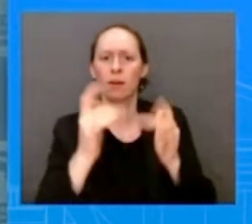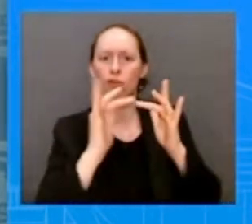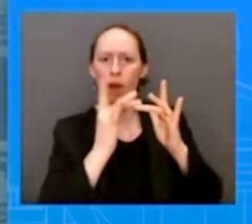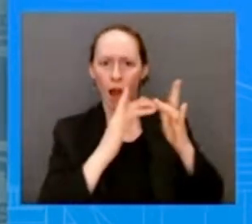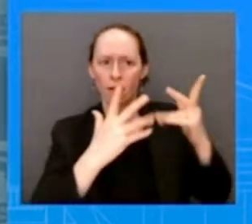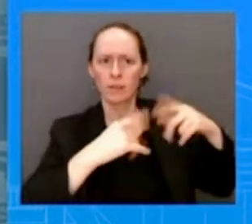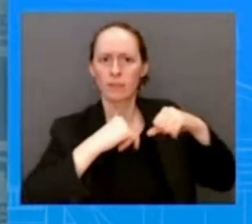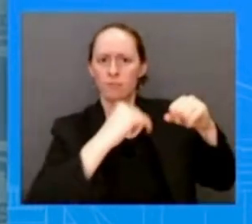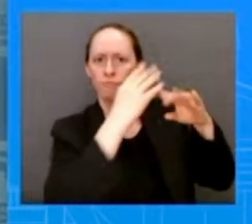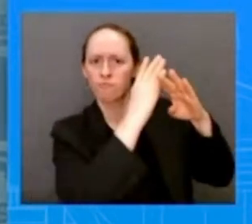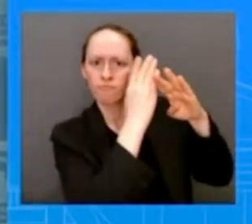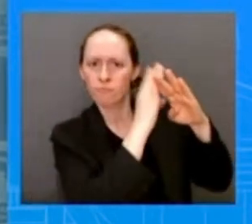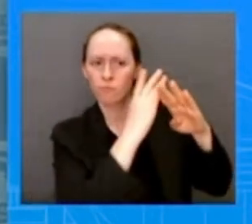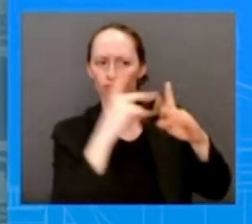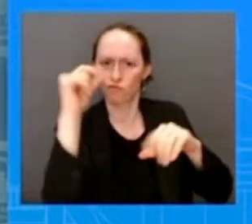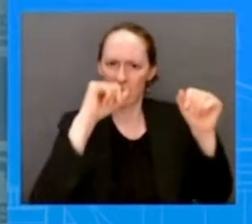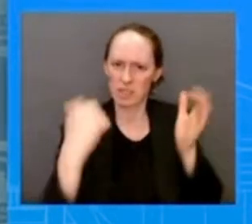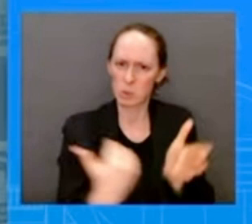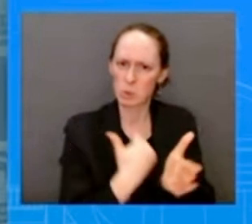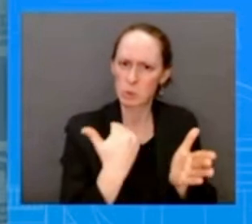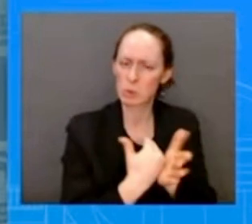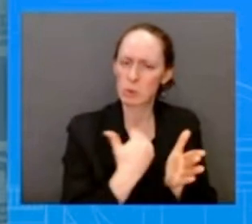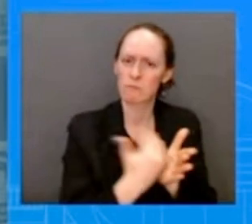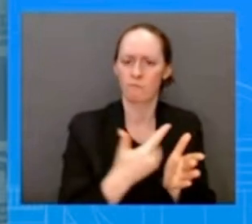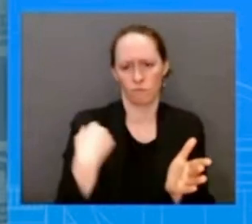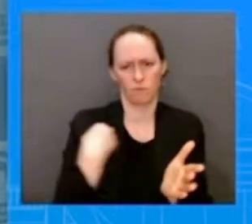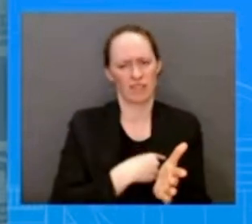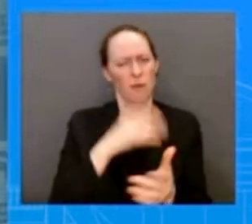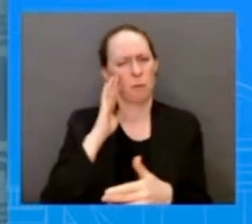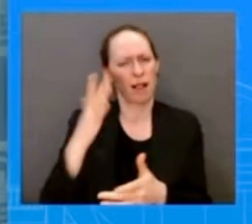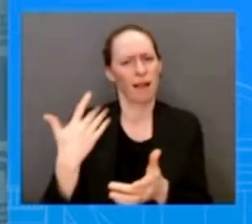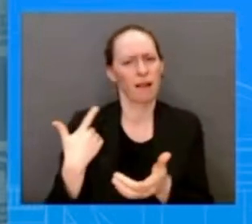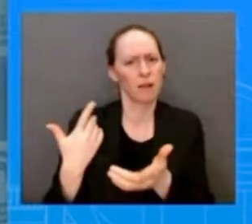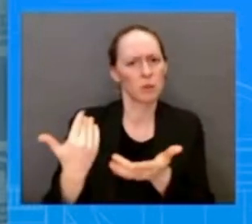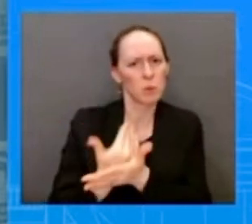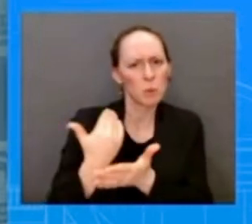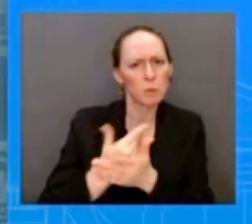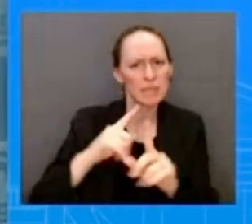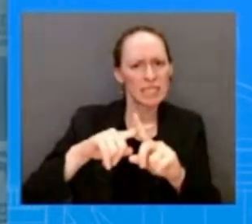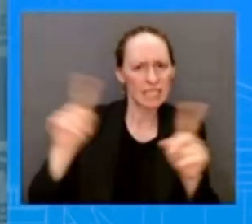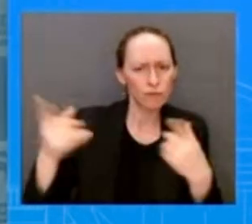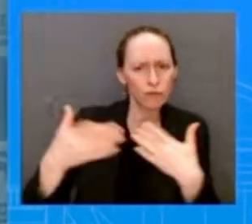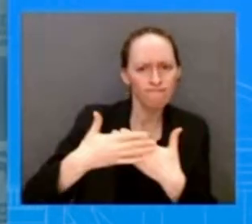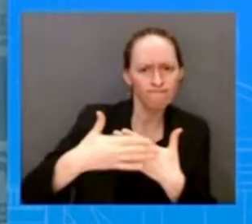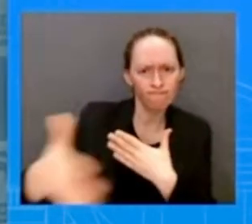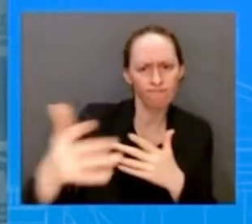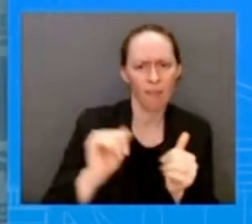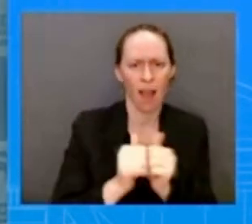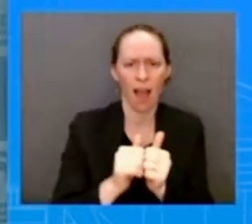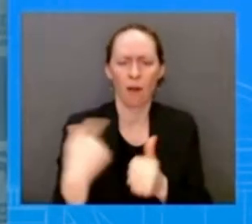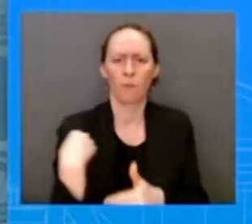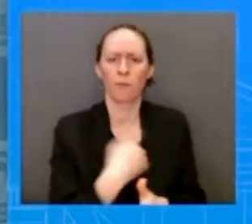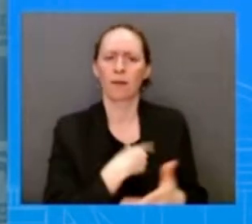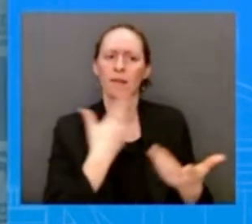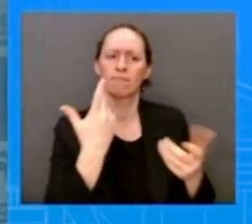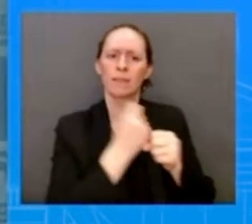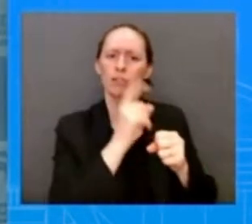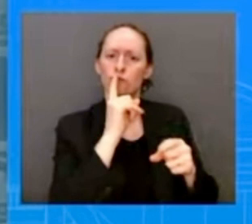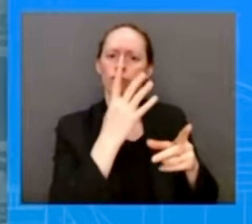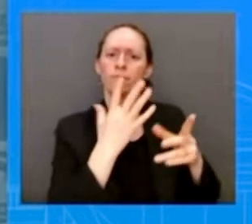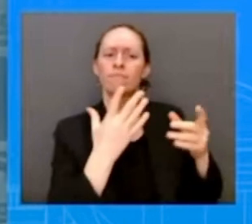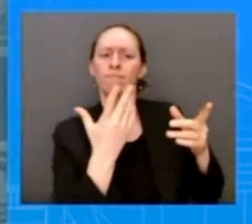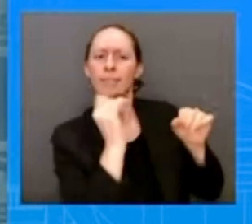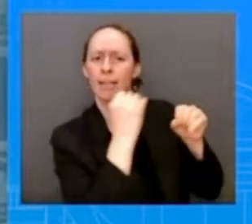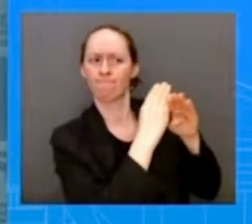nation's cybersecurity since day one. And this strategy builds on the President's work over the last 2 years in that regard.